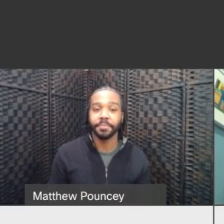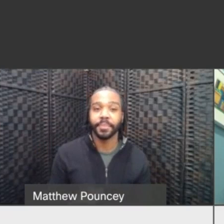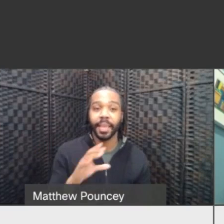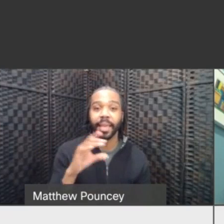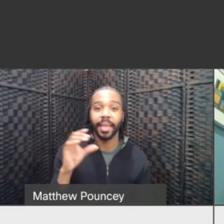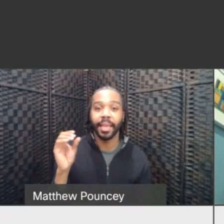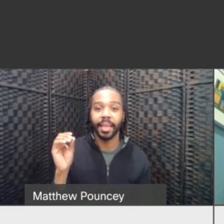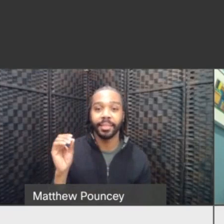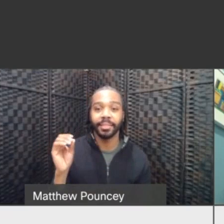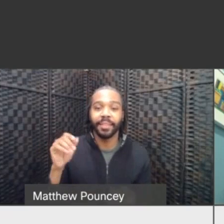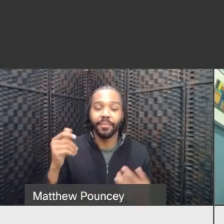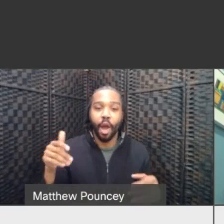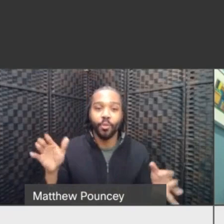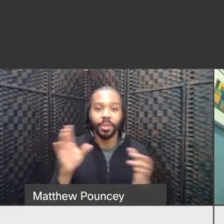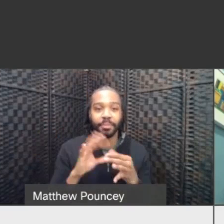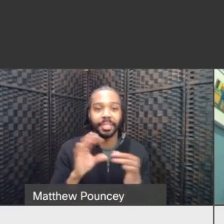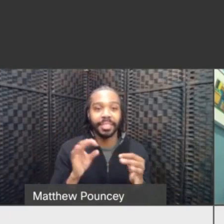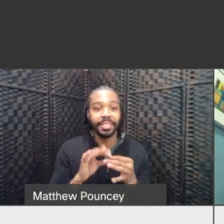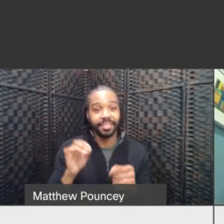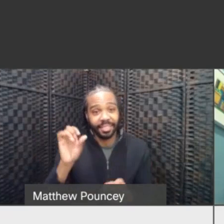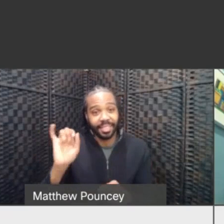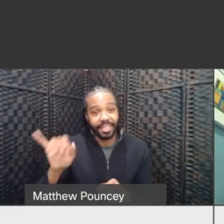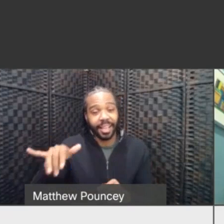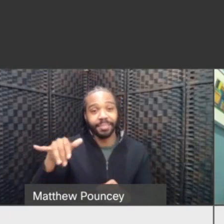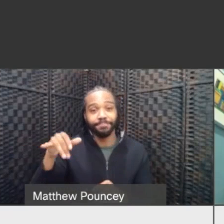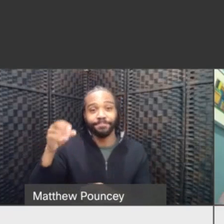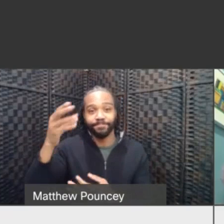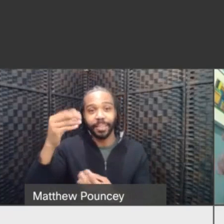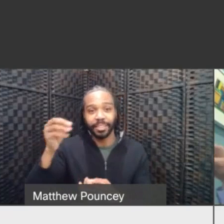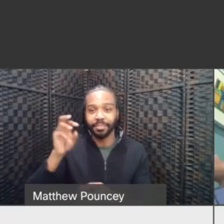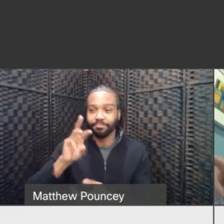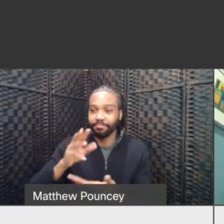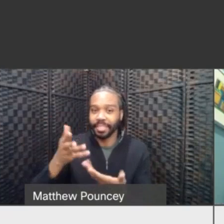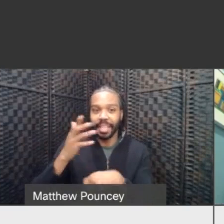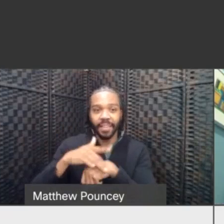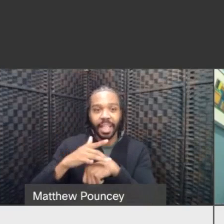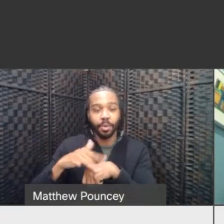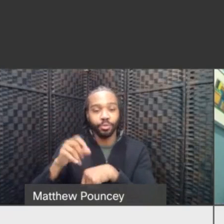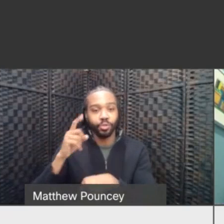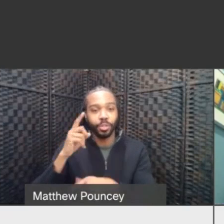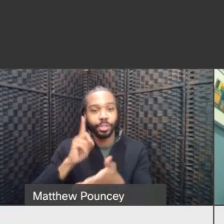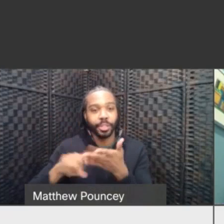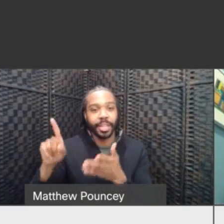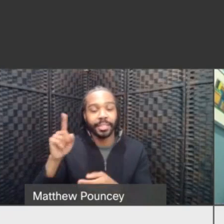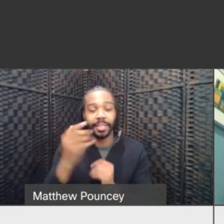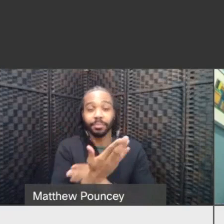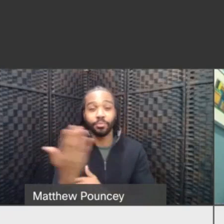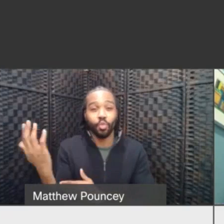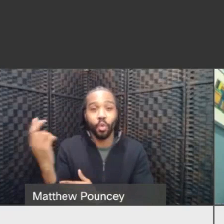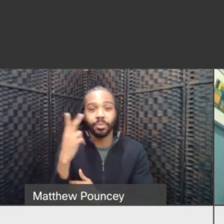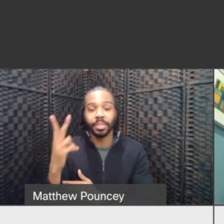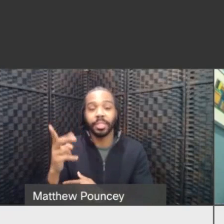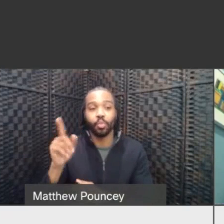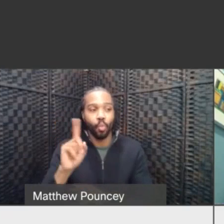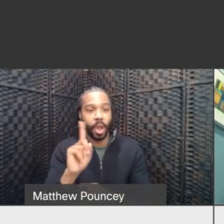And as I say, it is available. You check each morning to see which sites are available that day, and you can walk